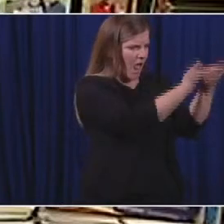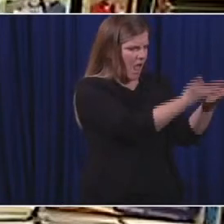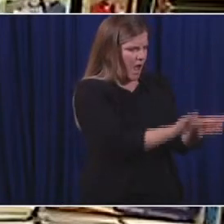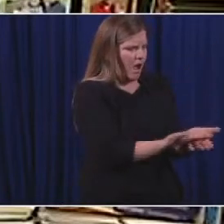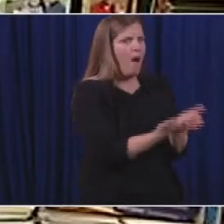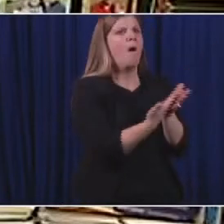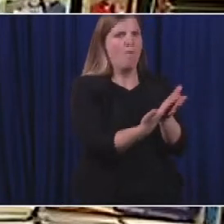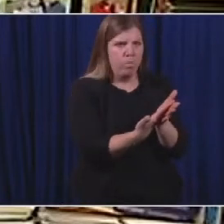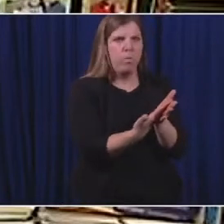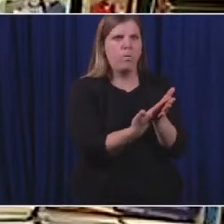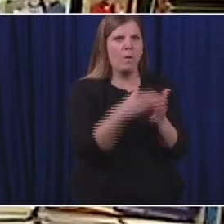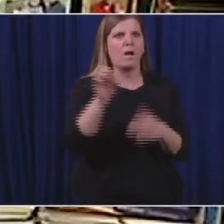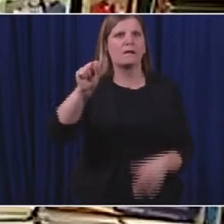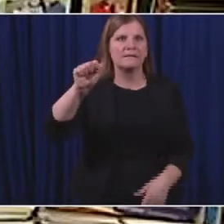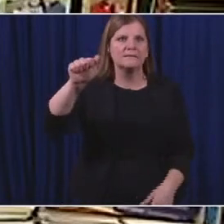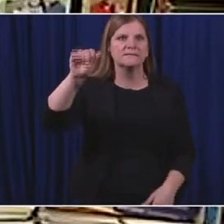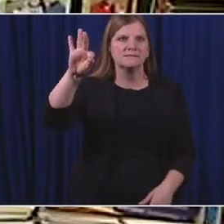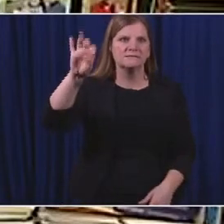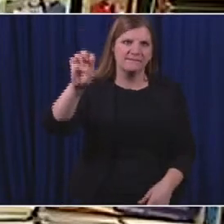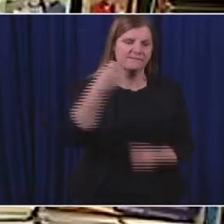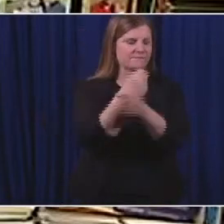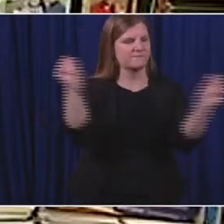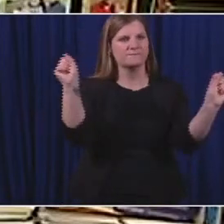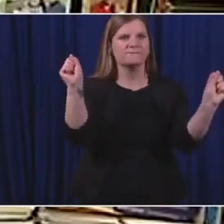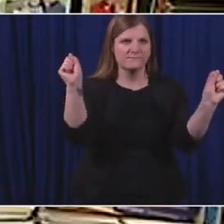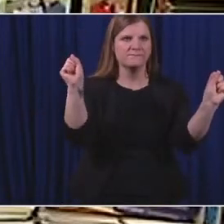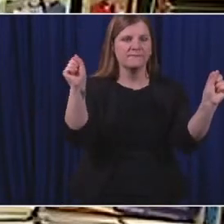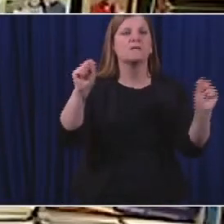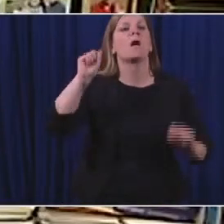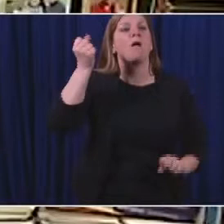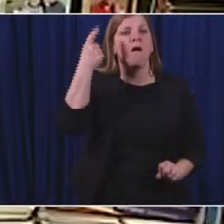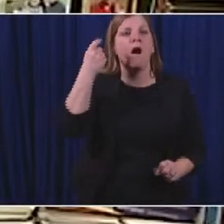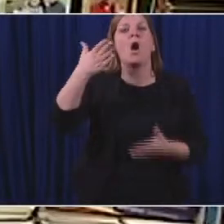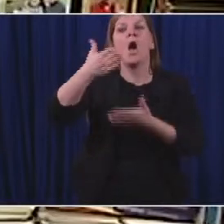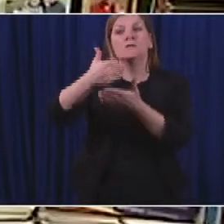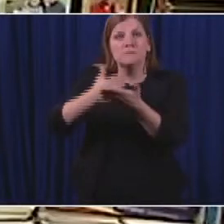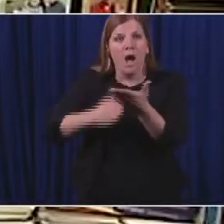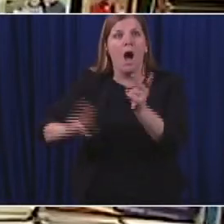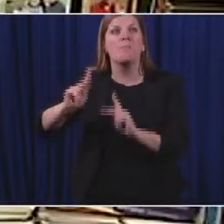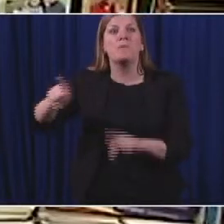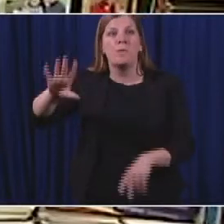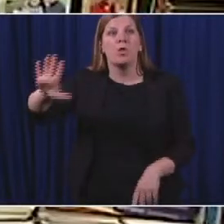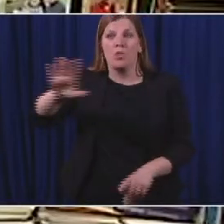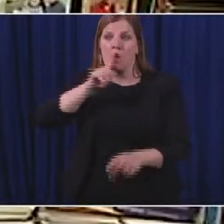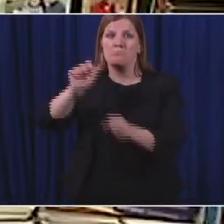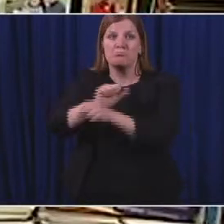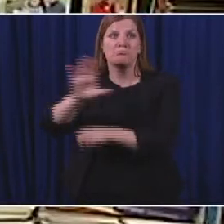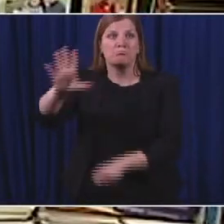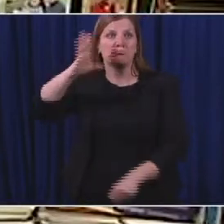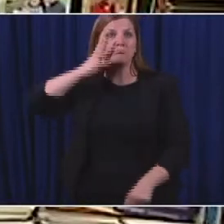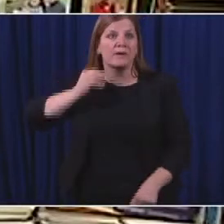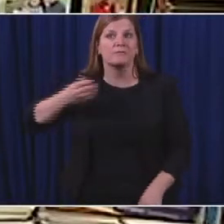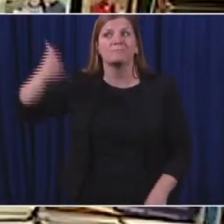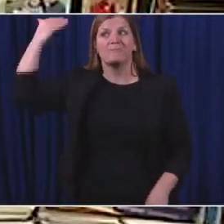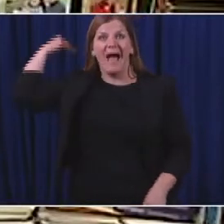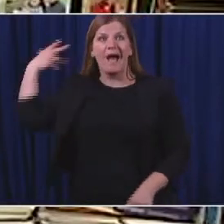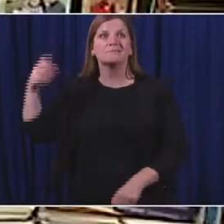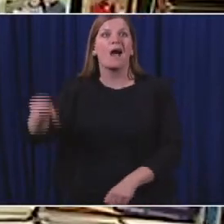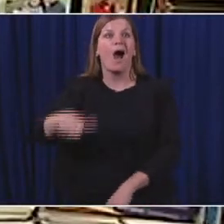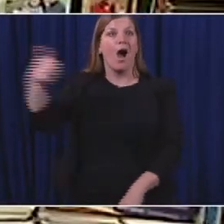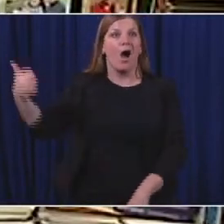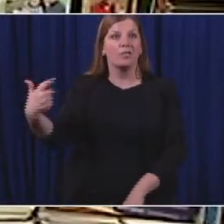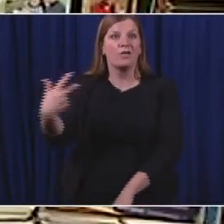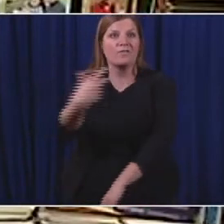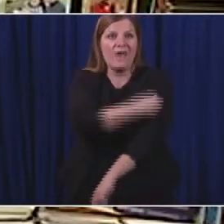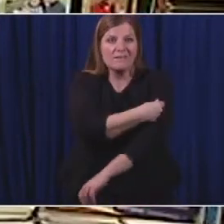there are some individuals who have had bad reactions to vaccines in the past, severe reactions like severe allergy